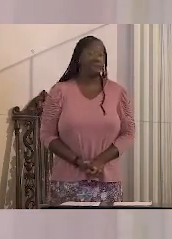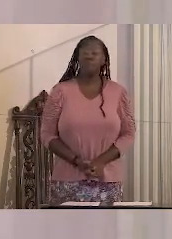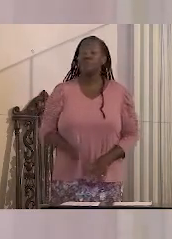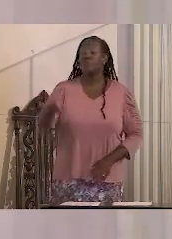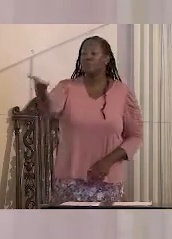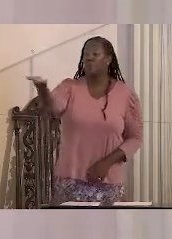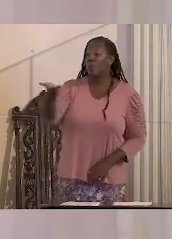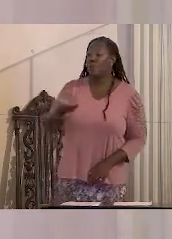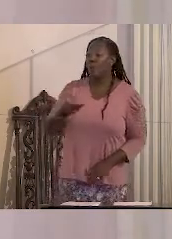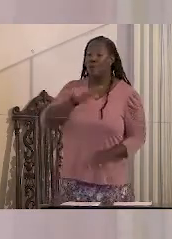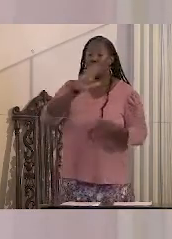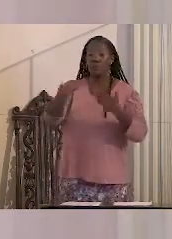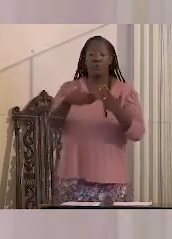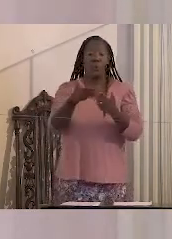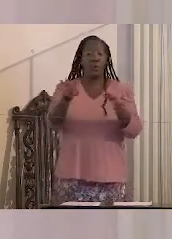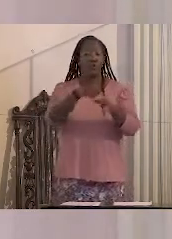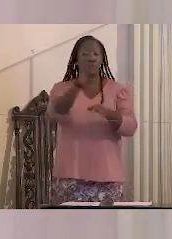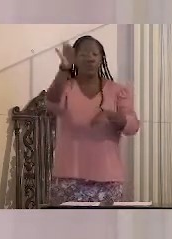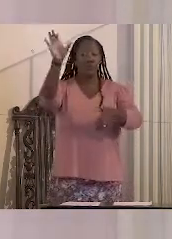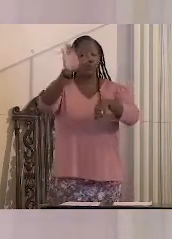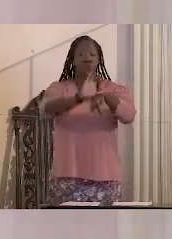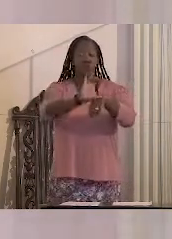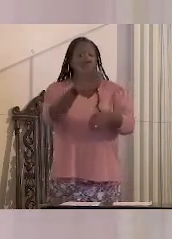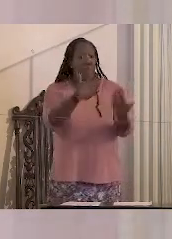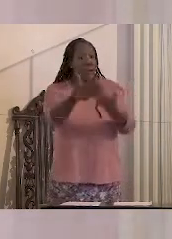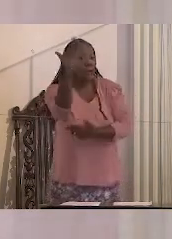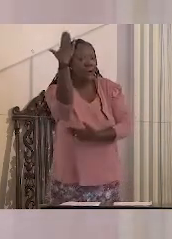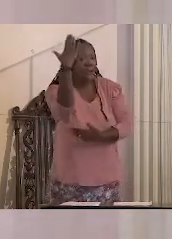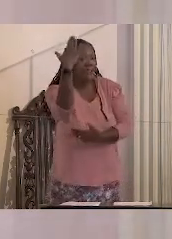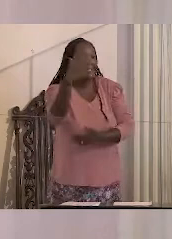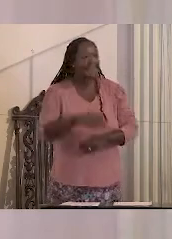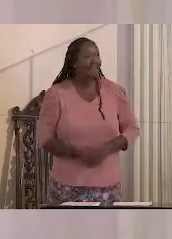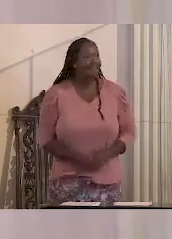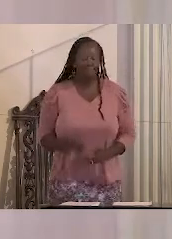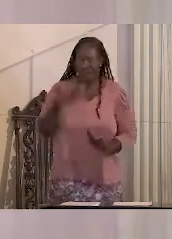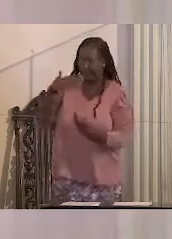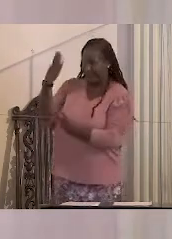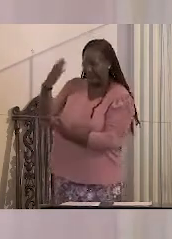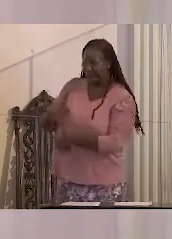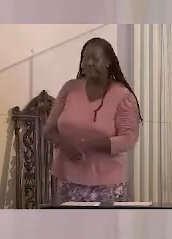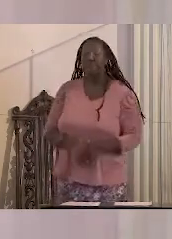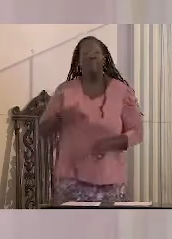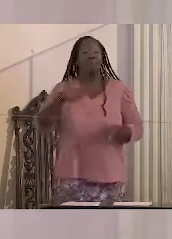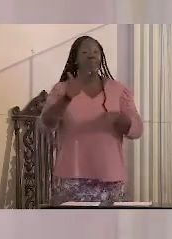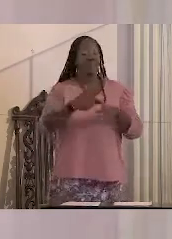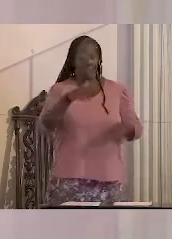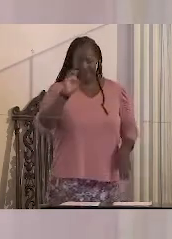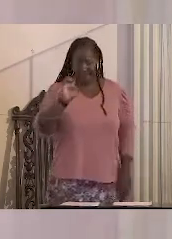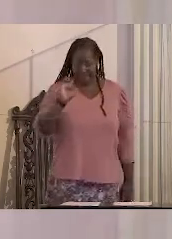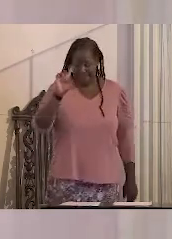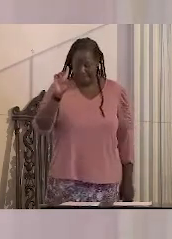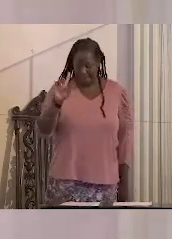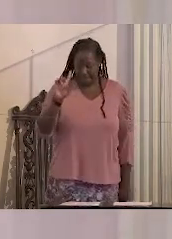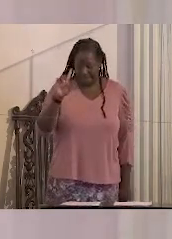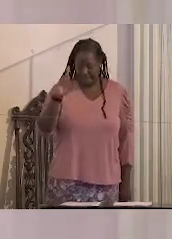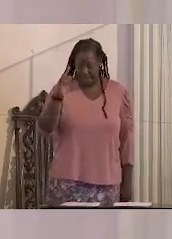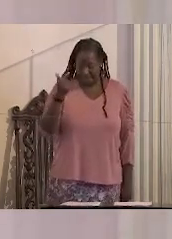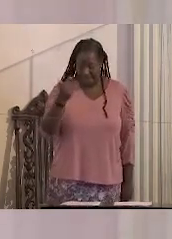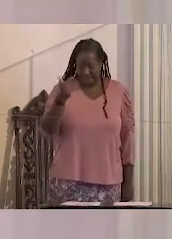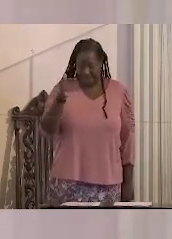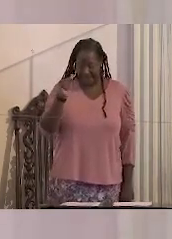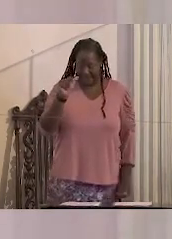Welcome to All Souls Church. Good morning. Good morning. My name is Ed Novak, and I'll be your